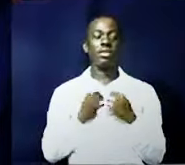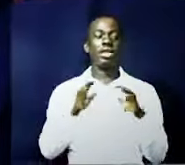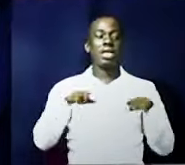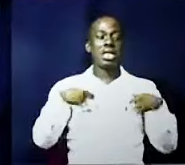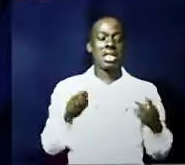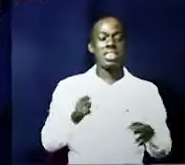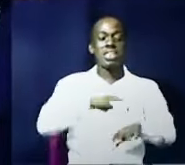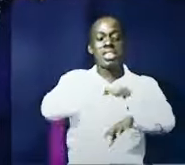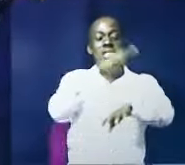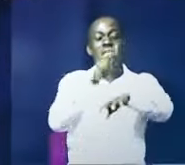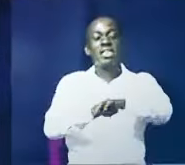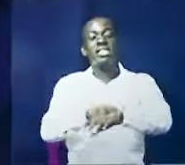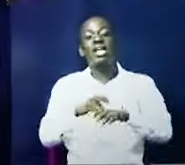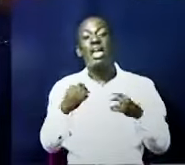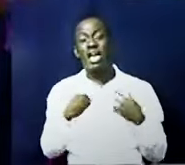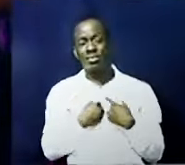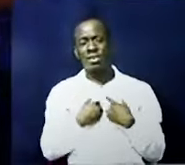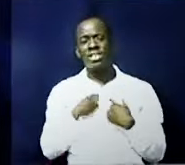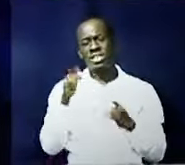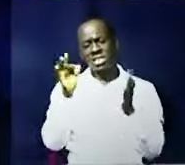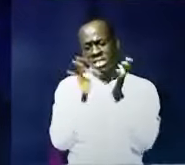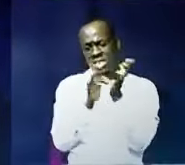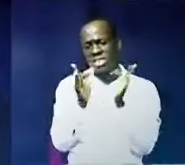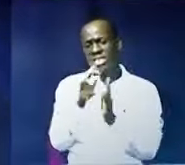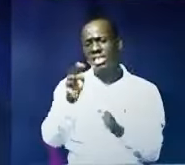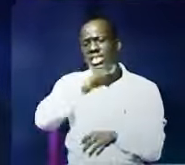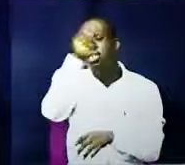on, he needed